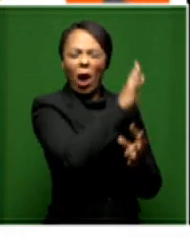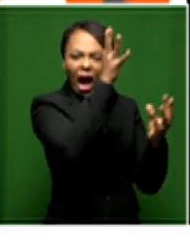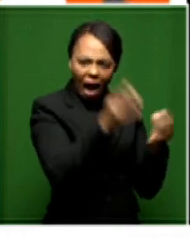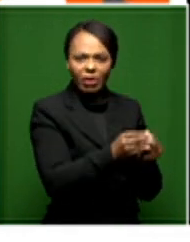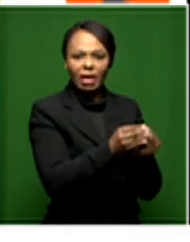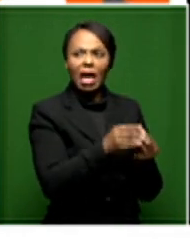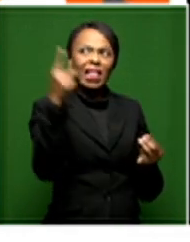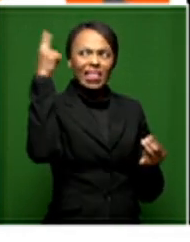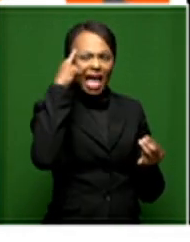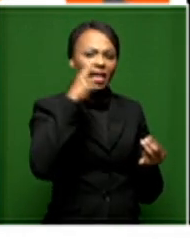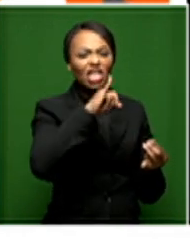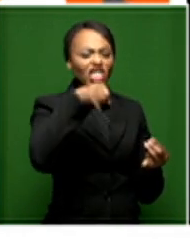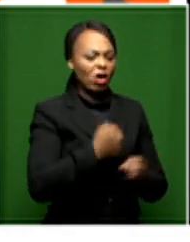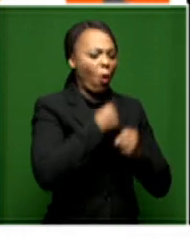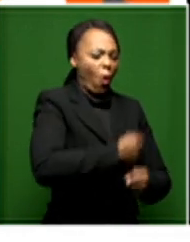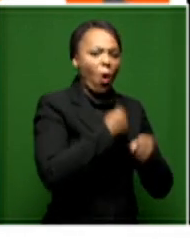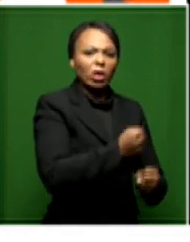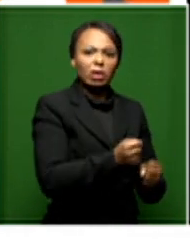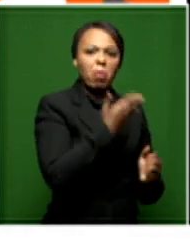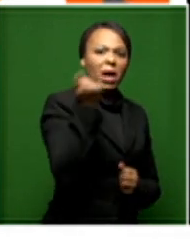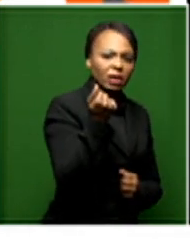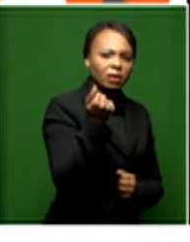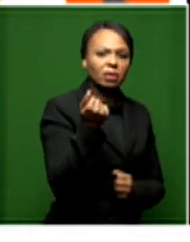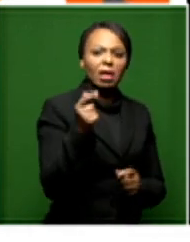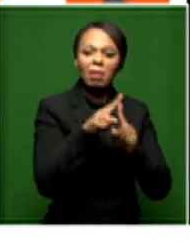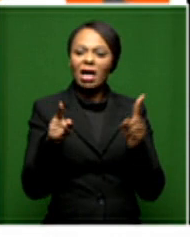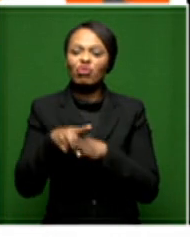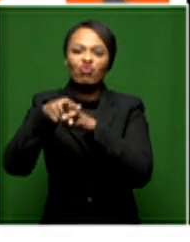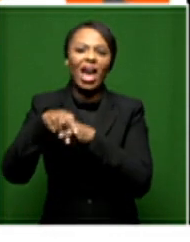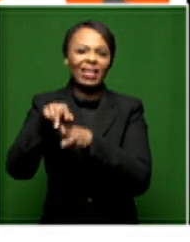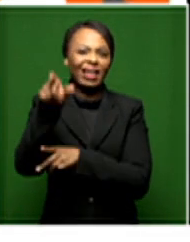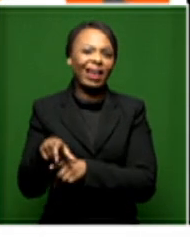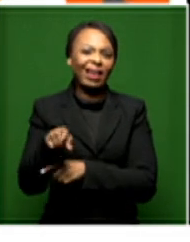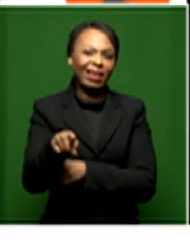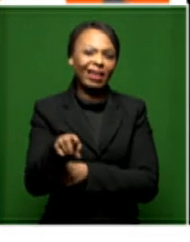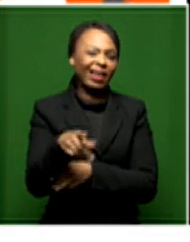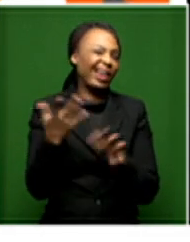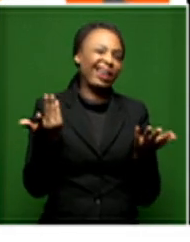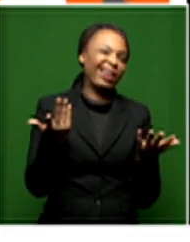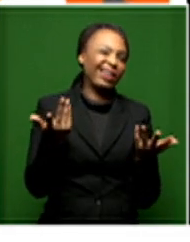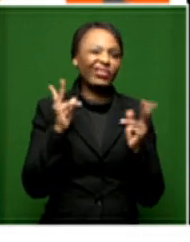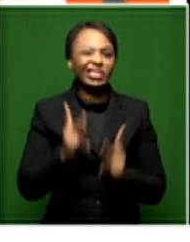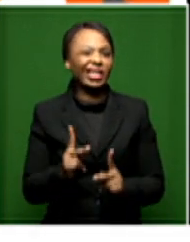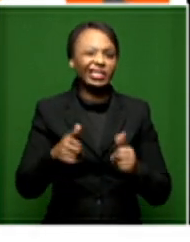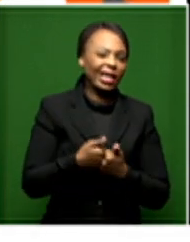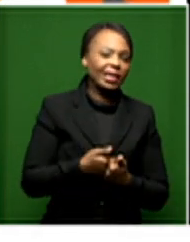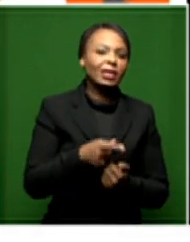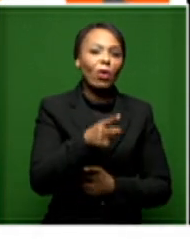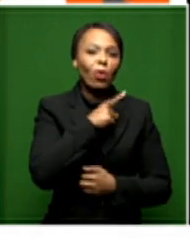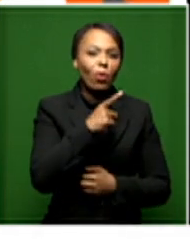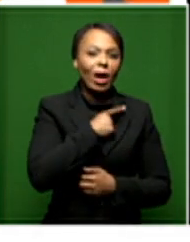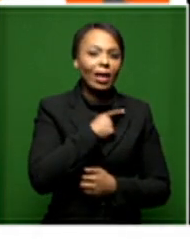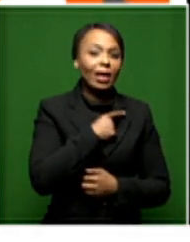it's just the horse and the rider is not physically being challenged. Yeah. We do, however, say that the match is